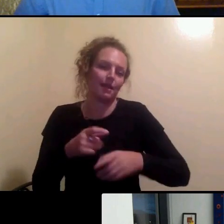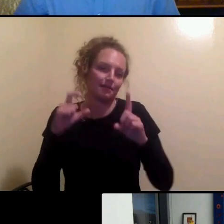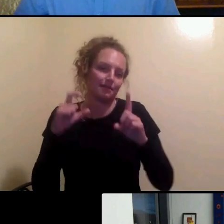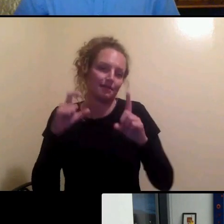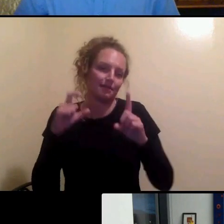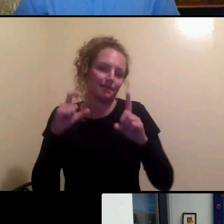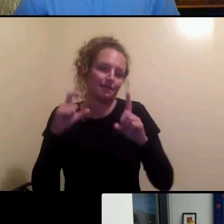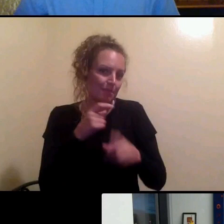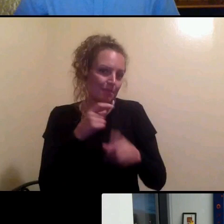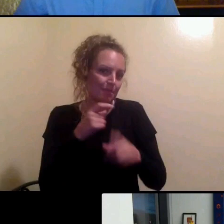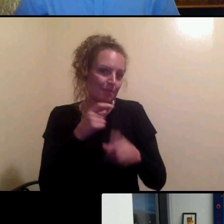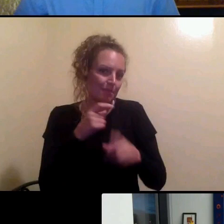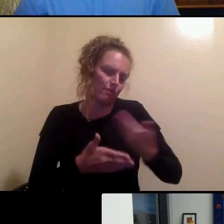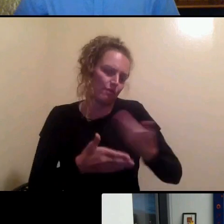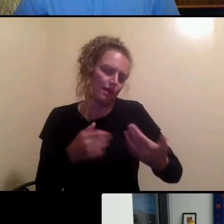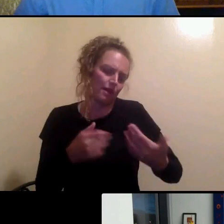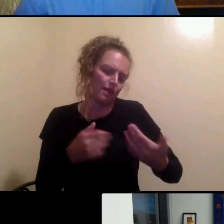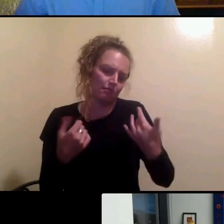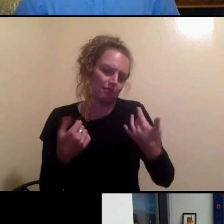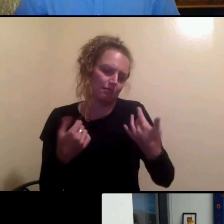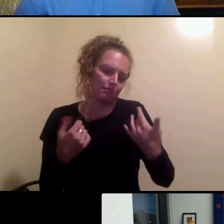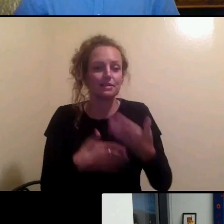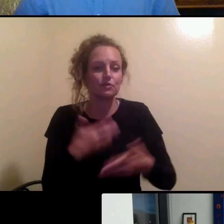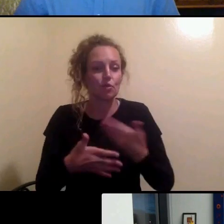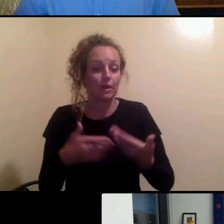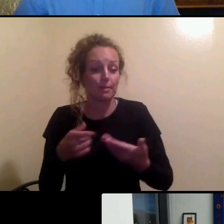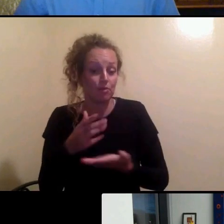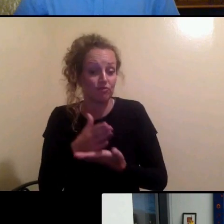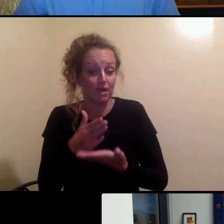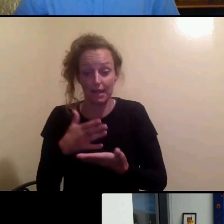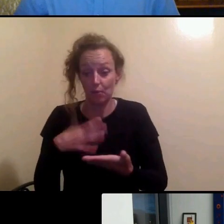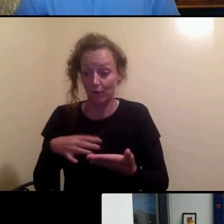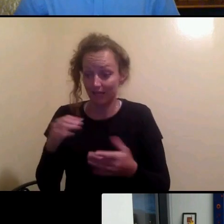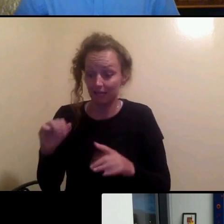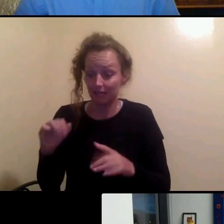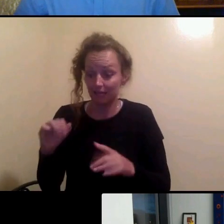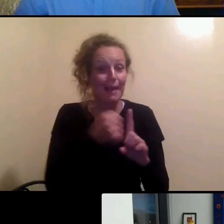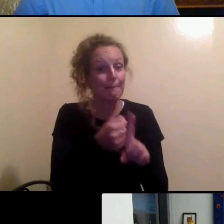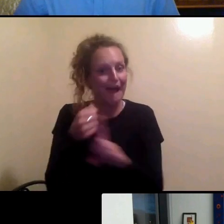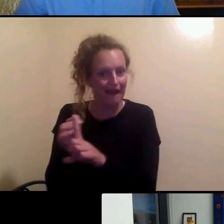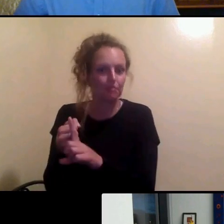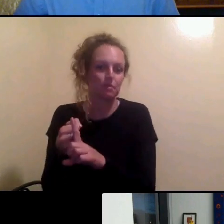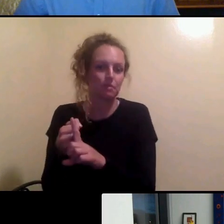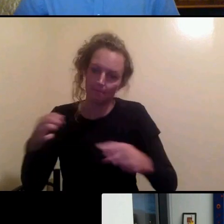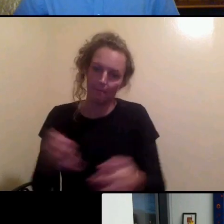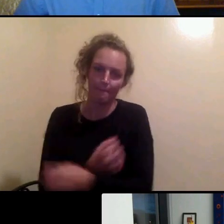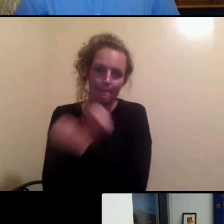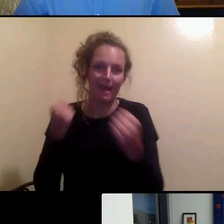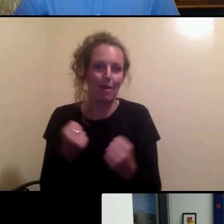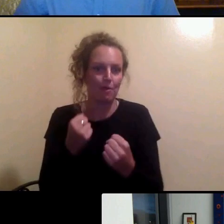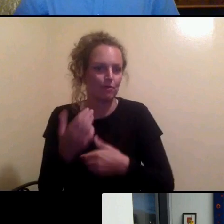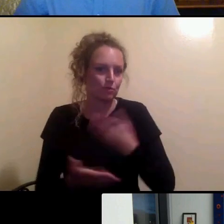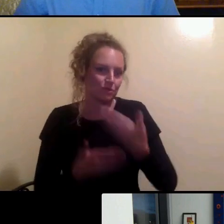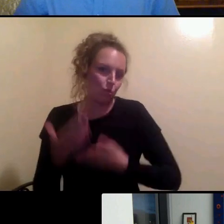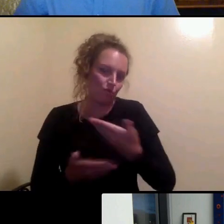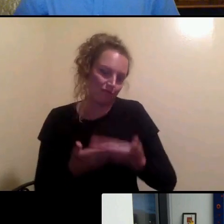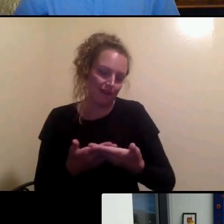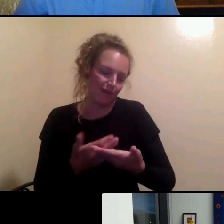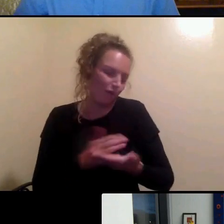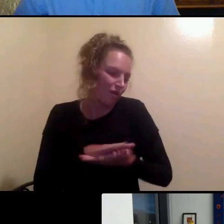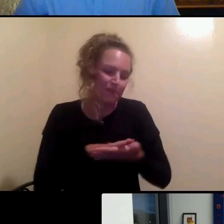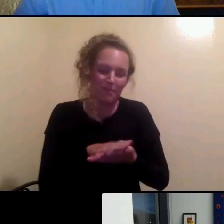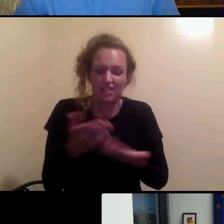about creating an impact. What kind of impact your startup? Because otherwise, you just have a nice story. And on the other hand, to